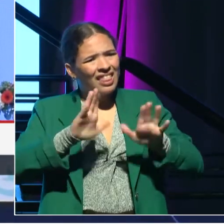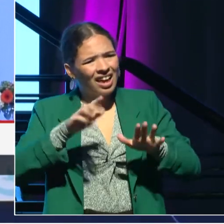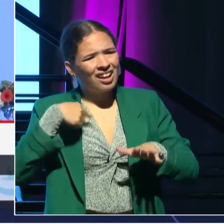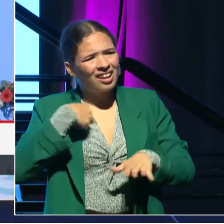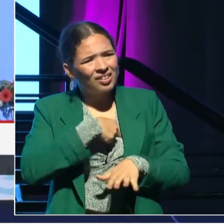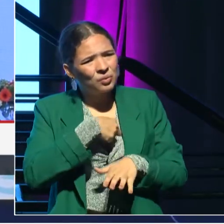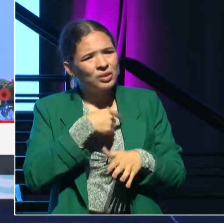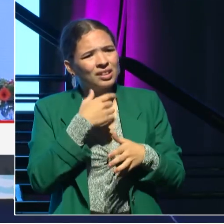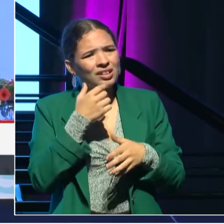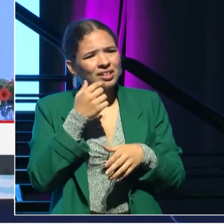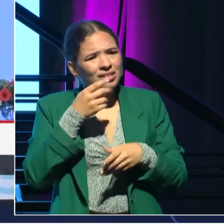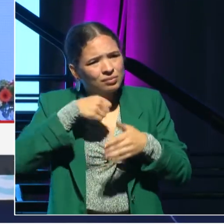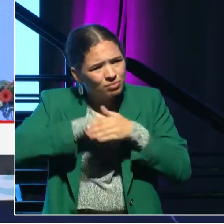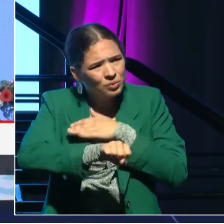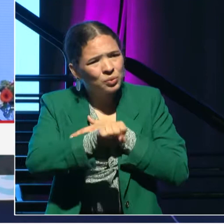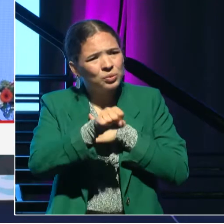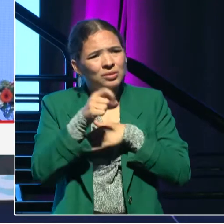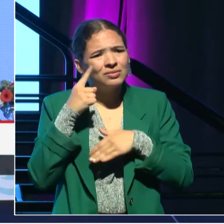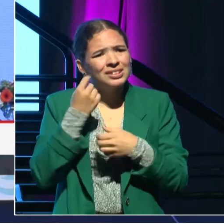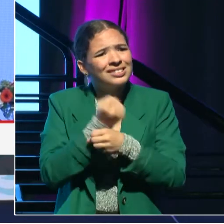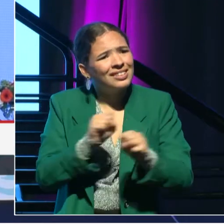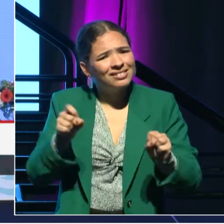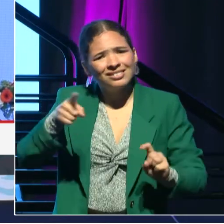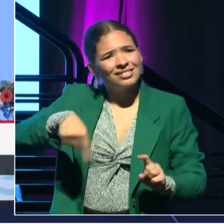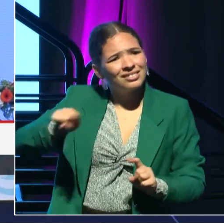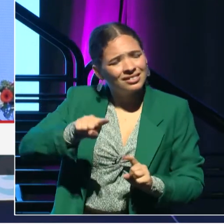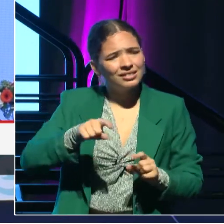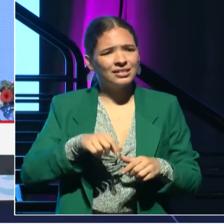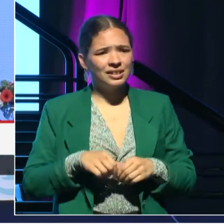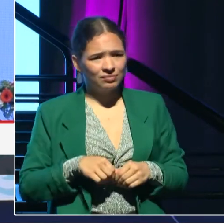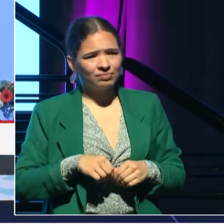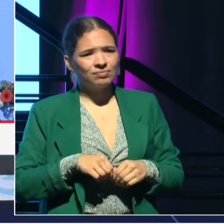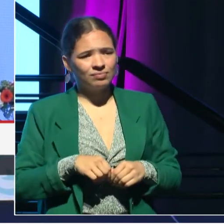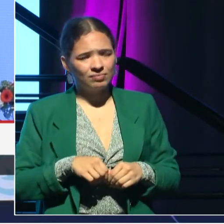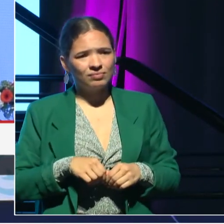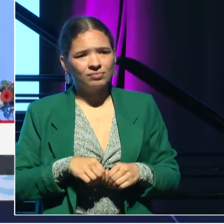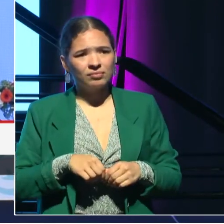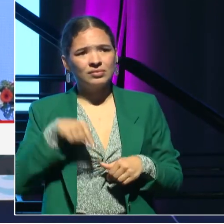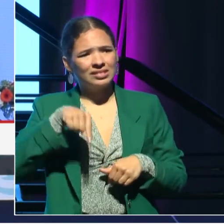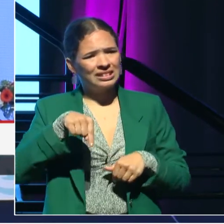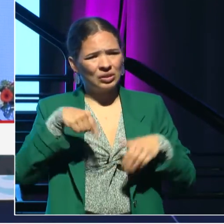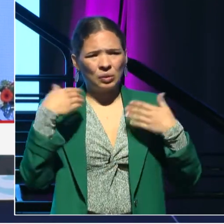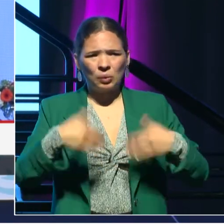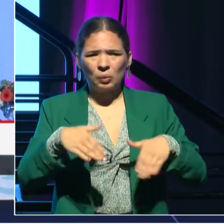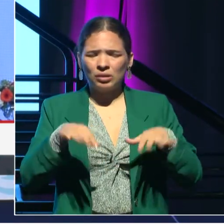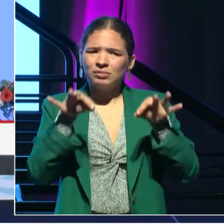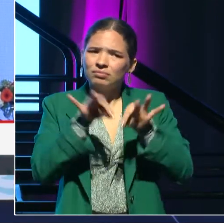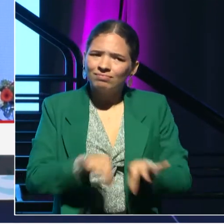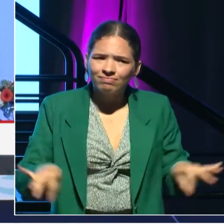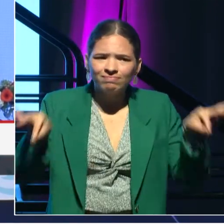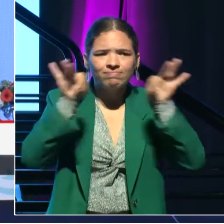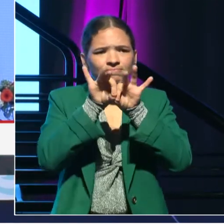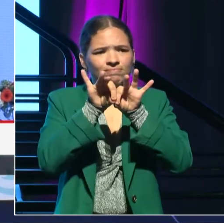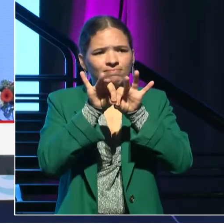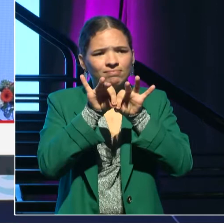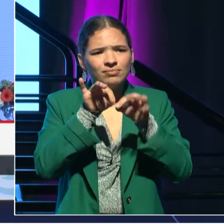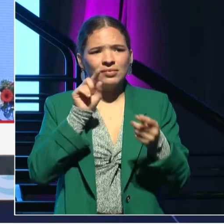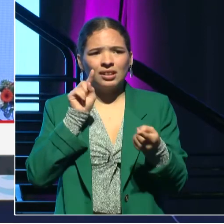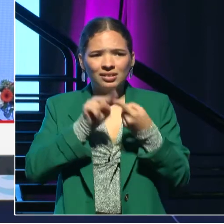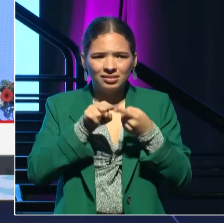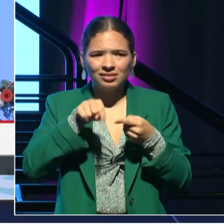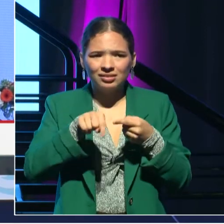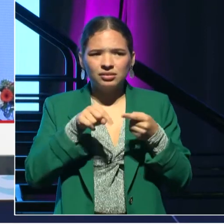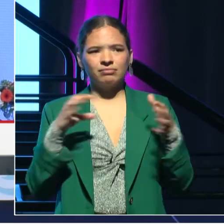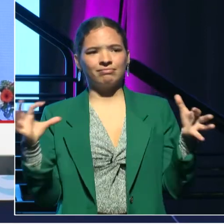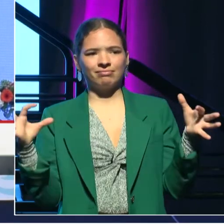this conversation is so multifaceted and the need is so critical. And until we start making those connections and frankly stop working